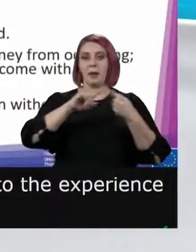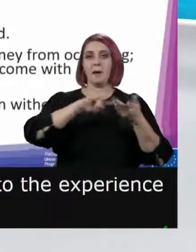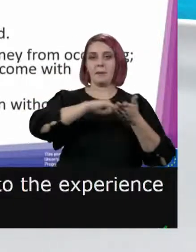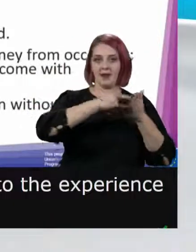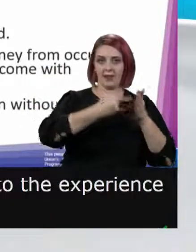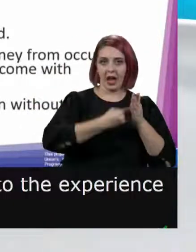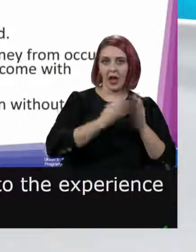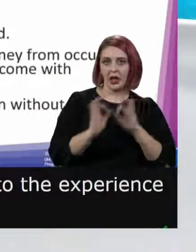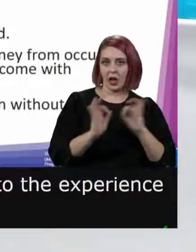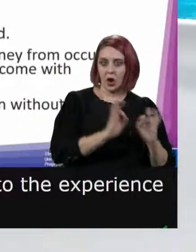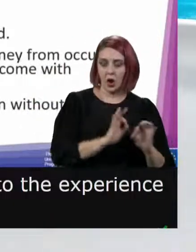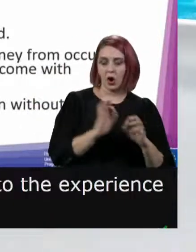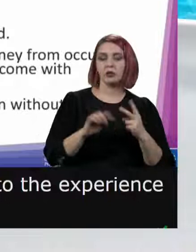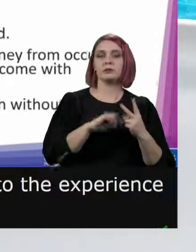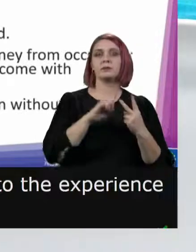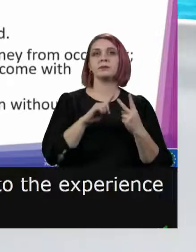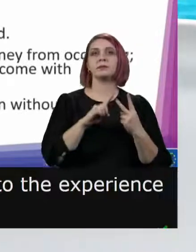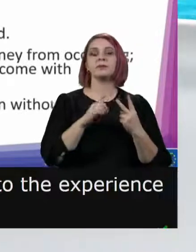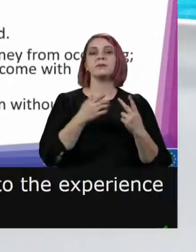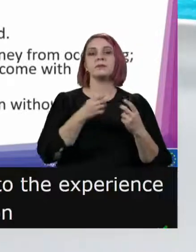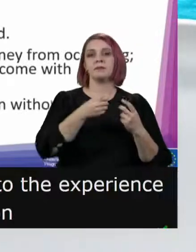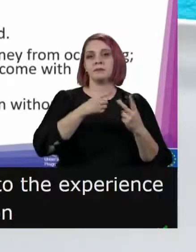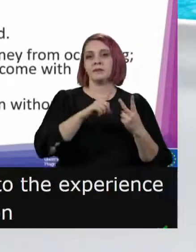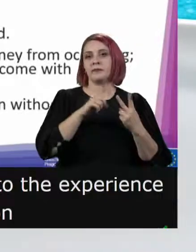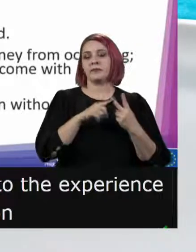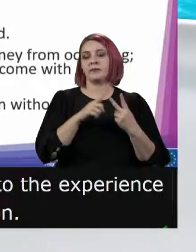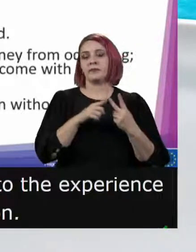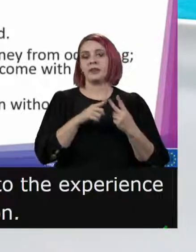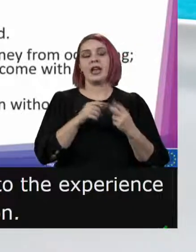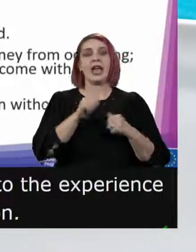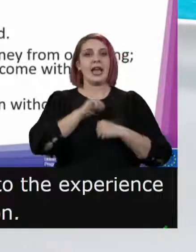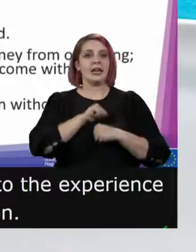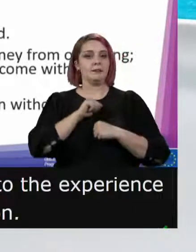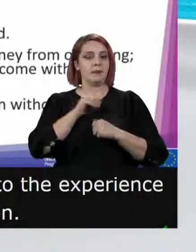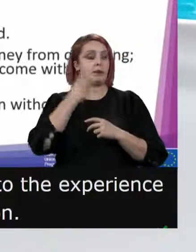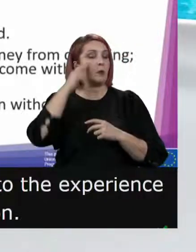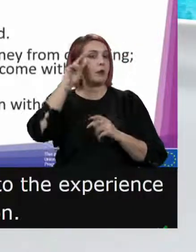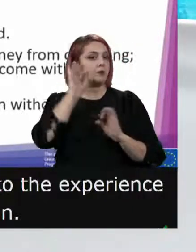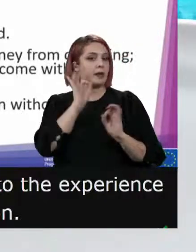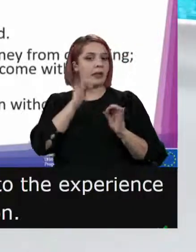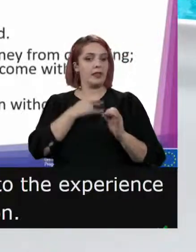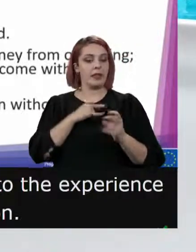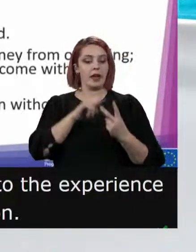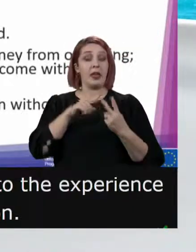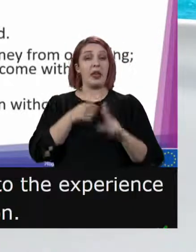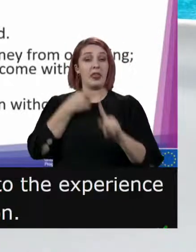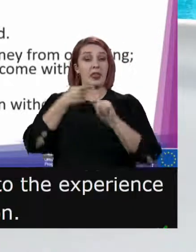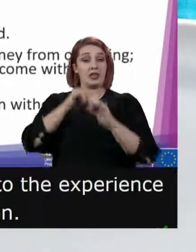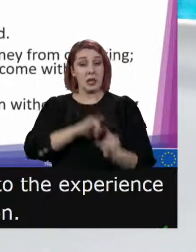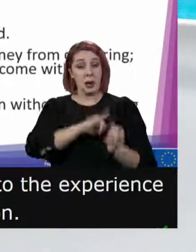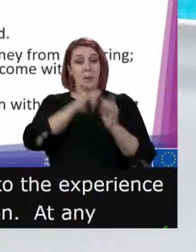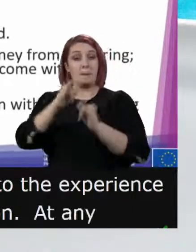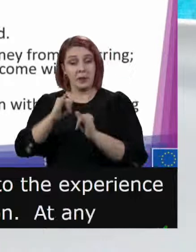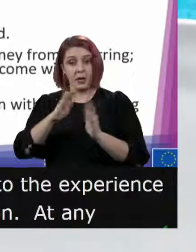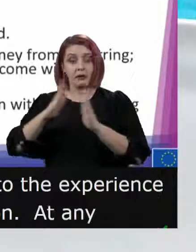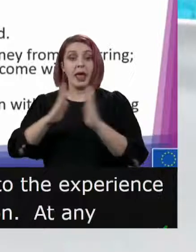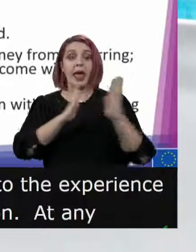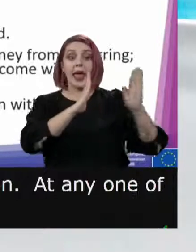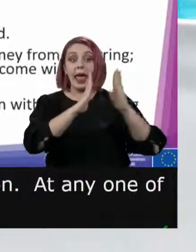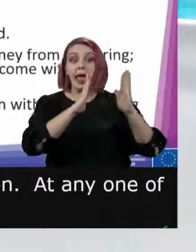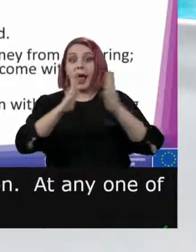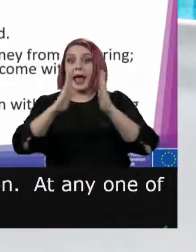destination. And at any one of those stages, a barrier could emerge, and sometimes those